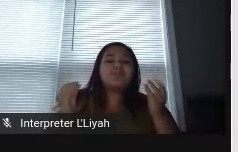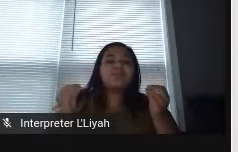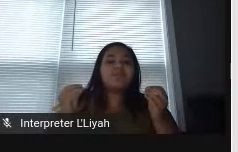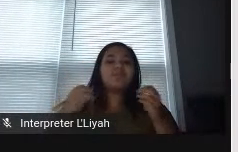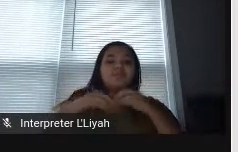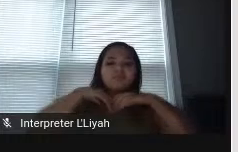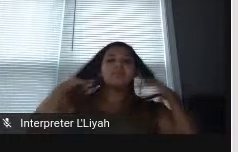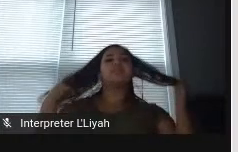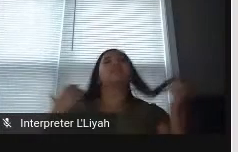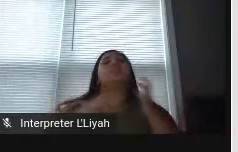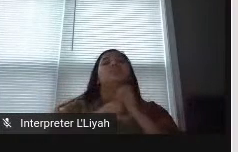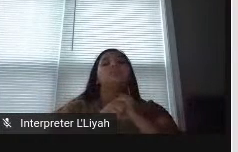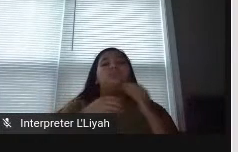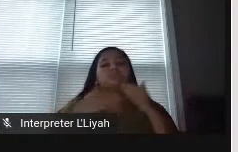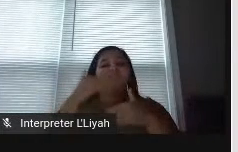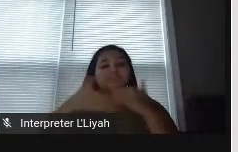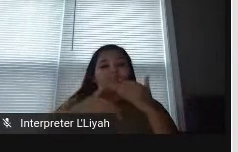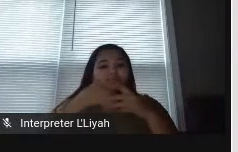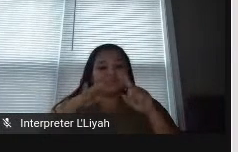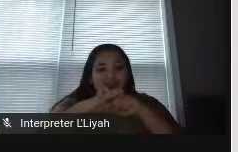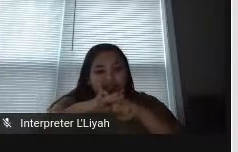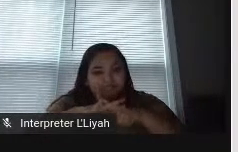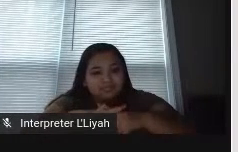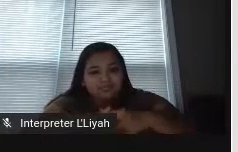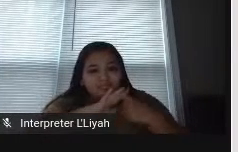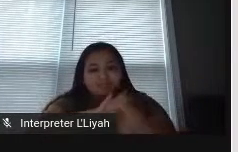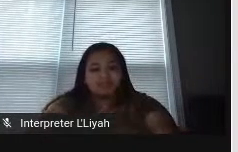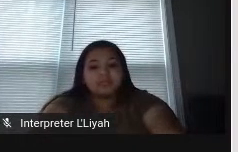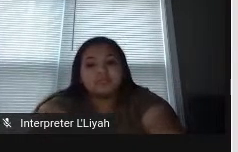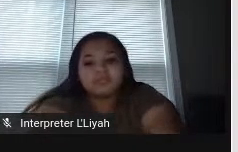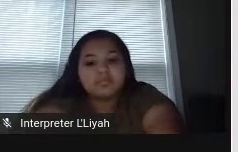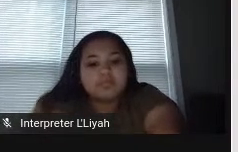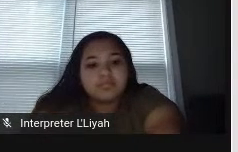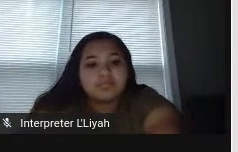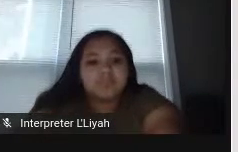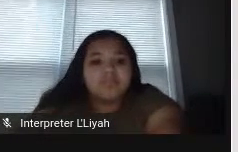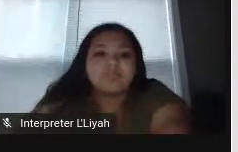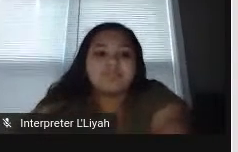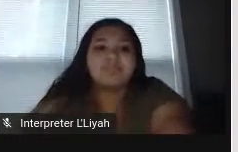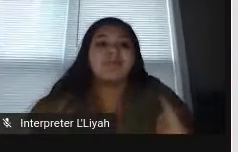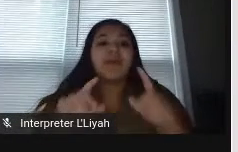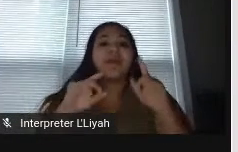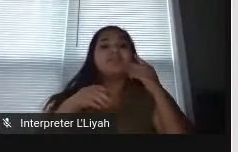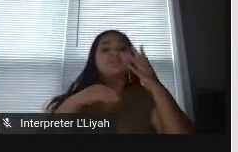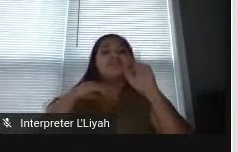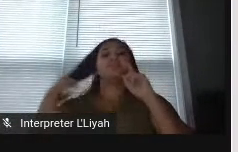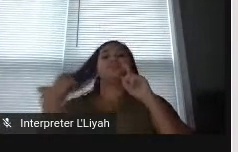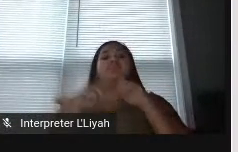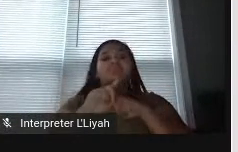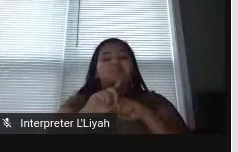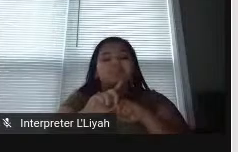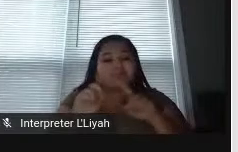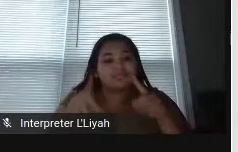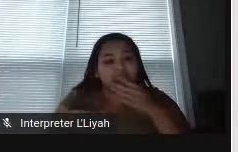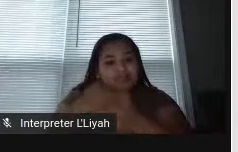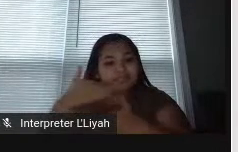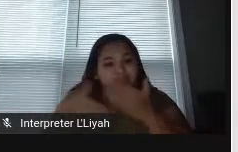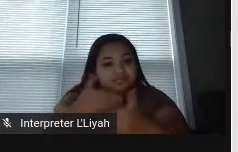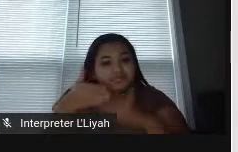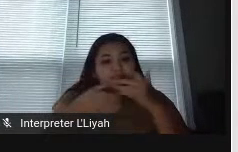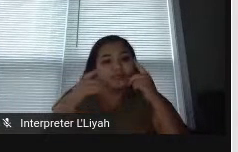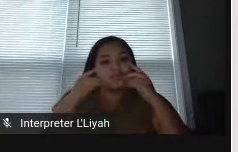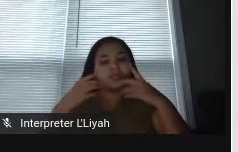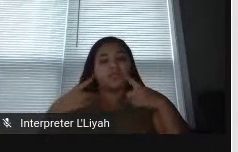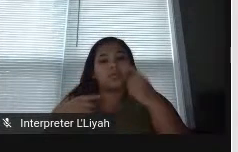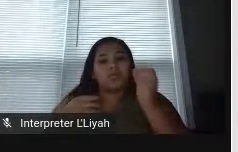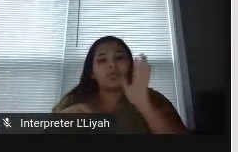So let's getting the process started. There is a process that goes